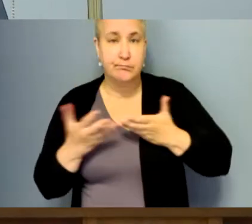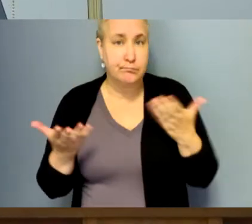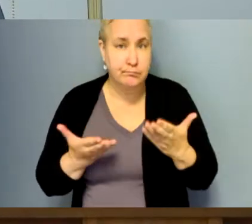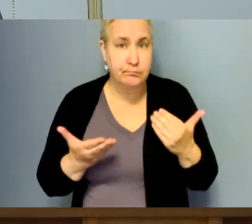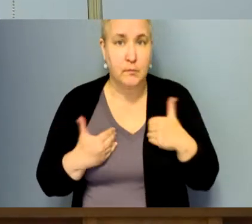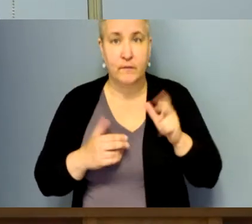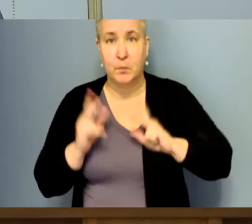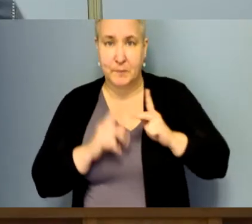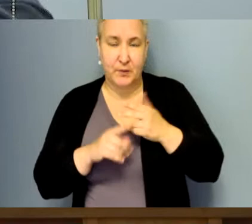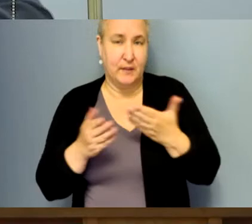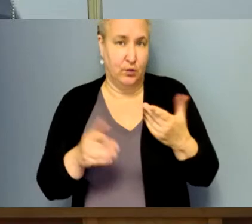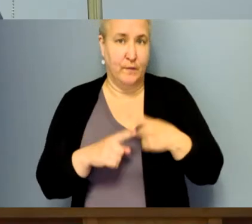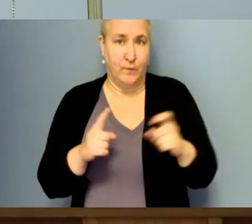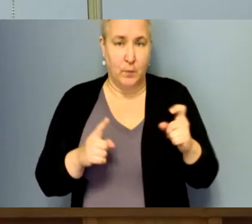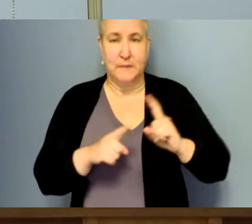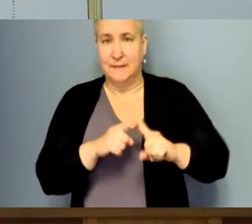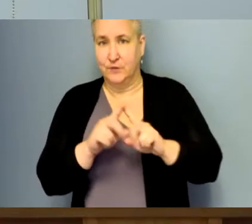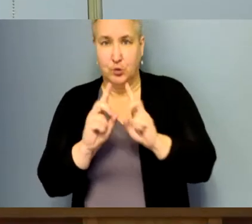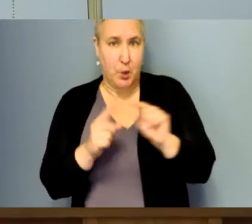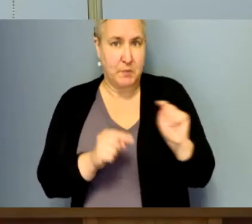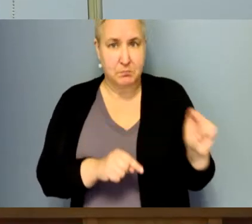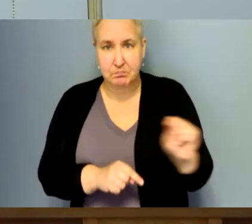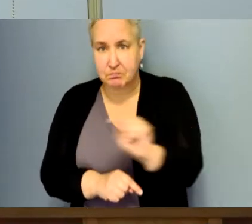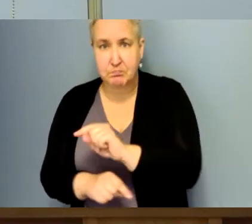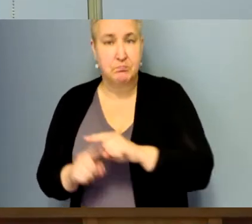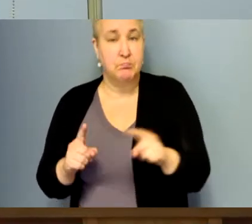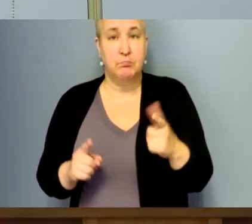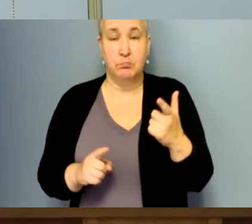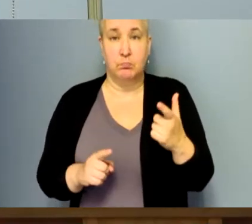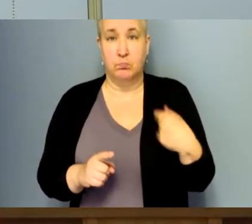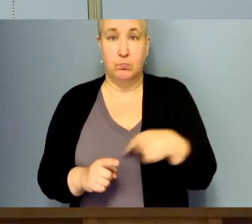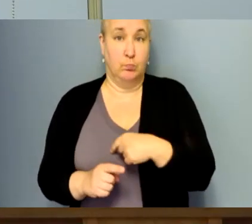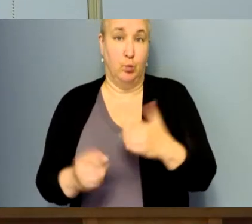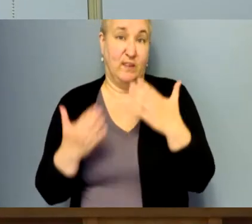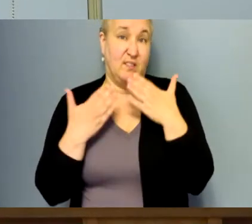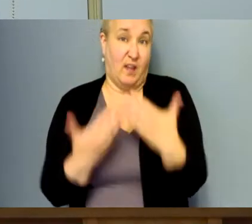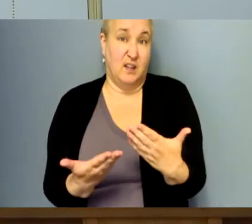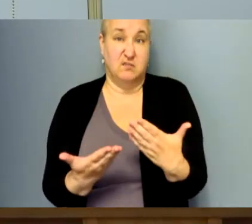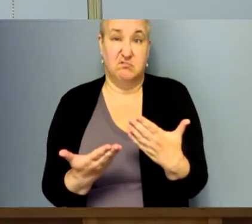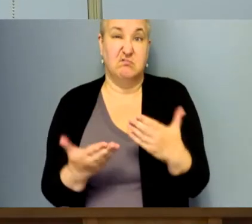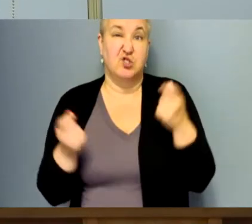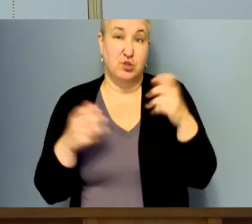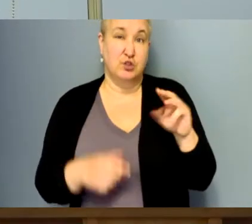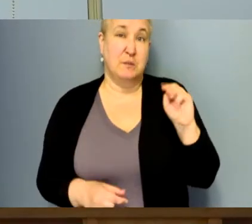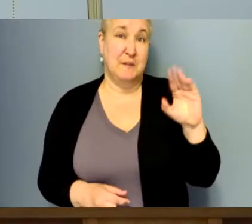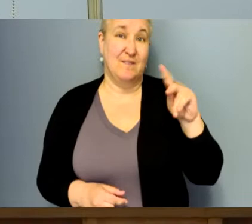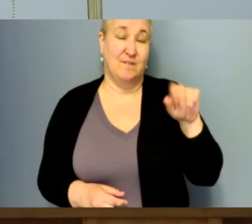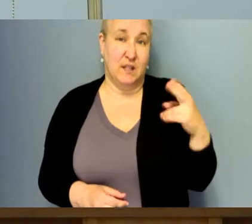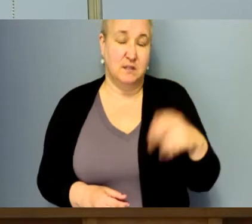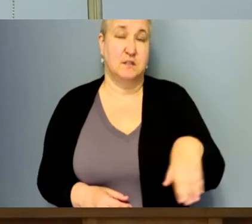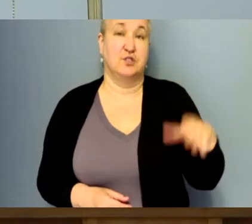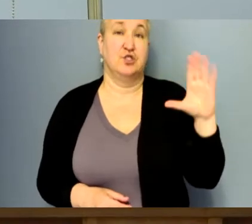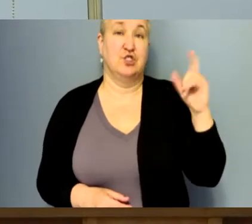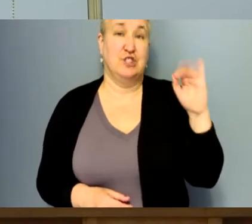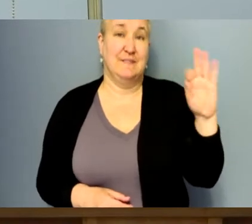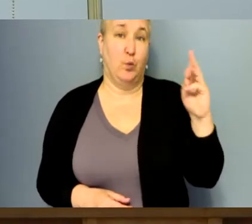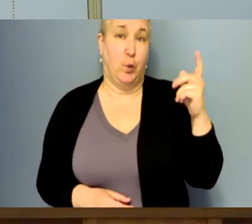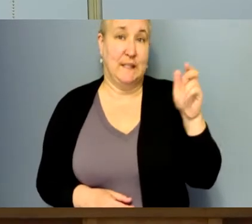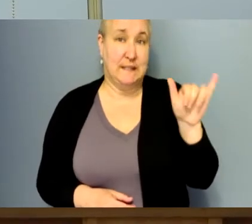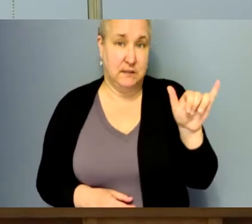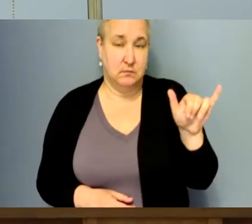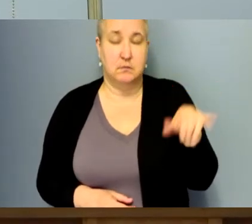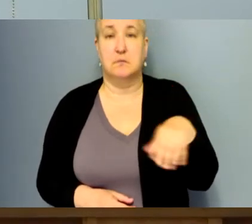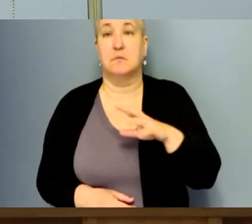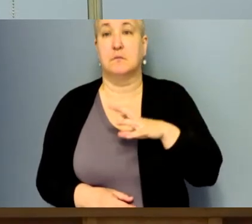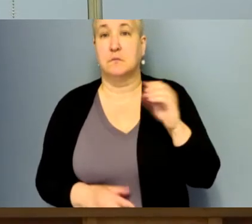from a bunch of different departments, but certainly we thank Director McVeigh and Chief Whitney, Yvonne,